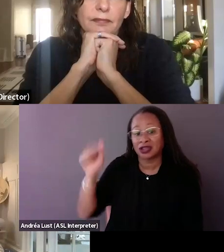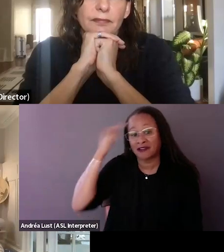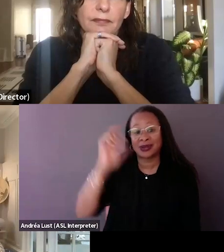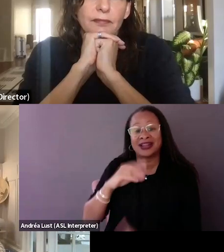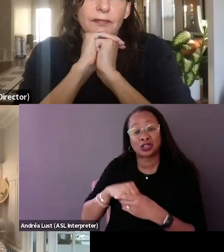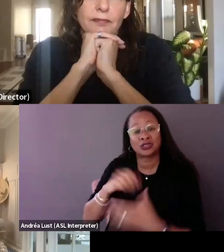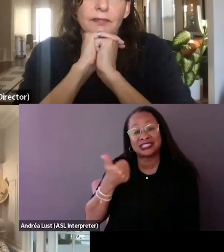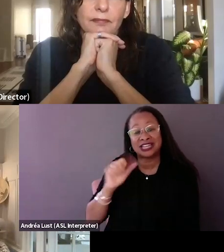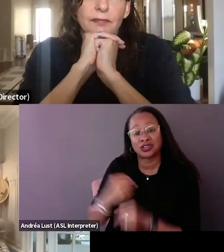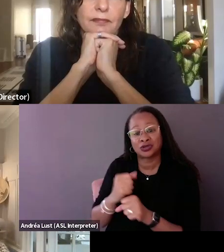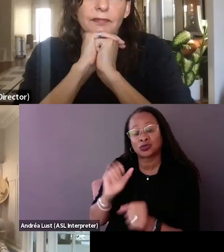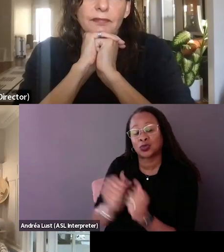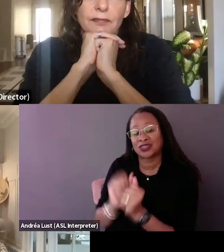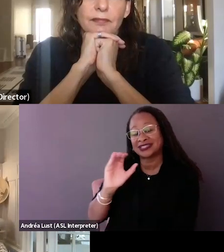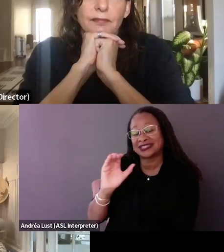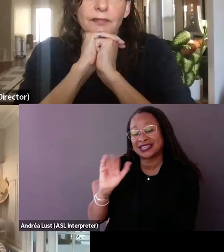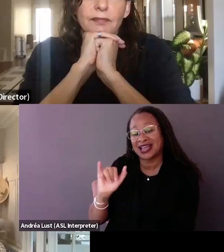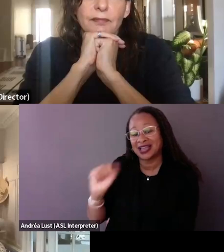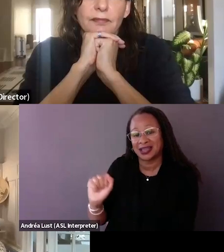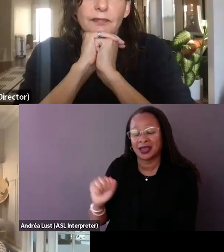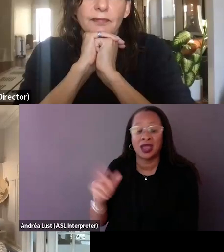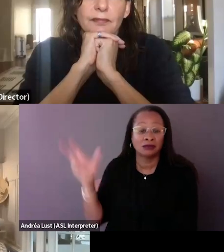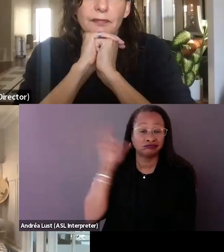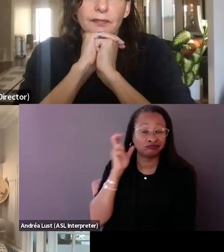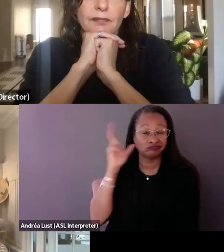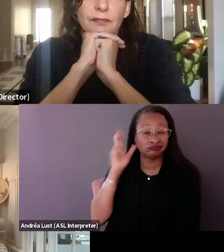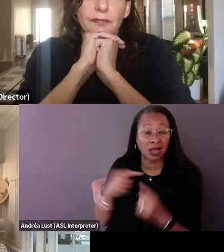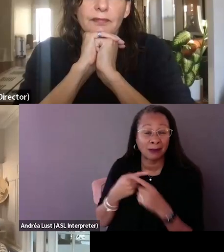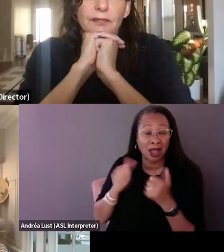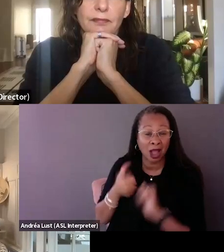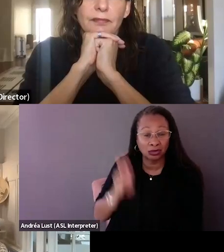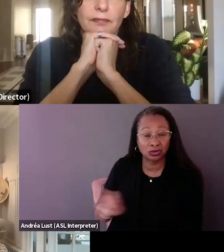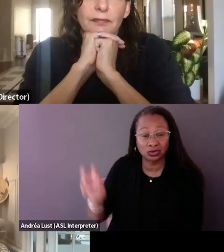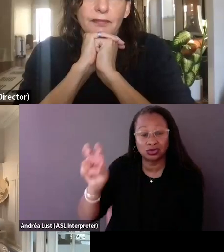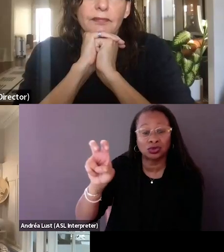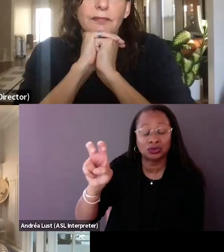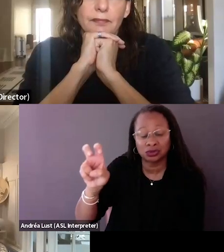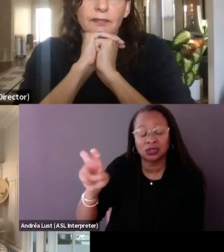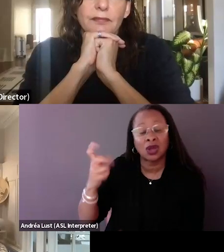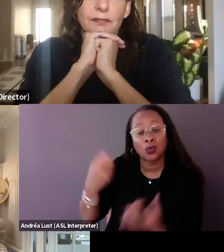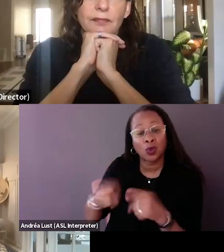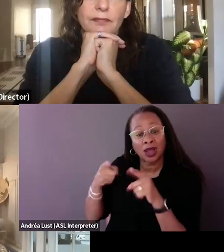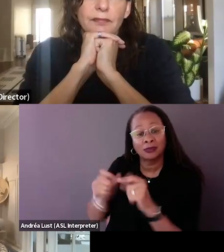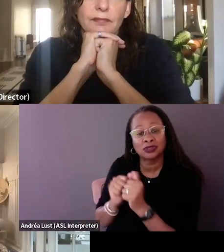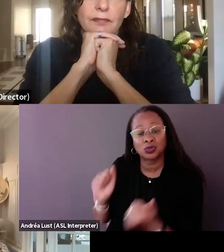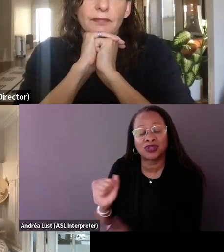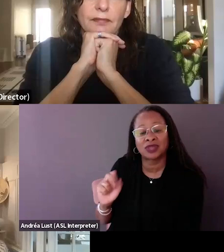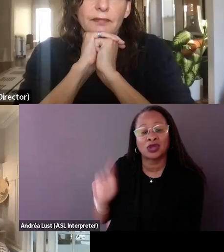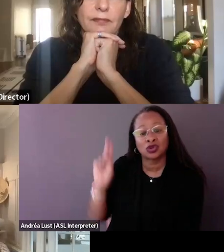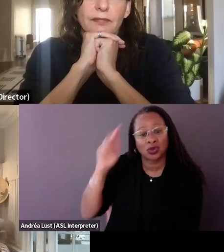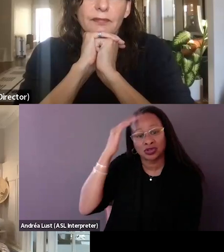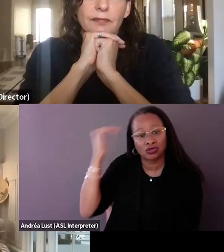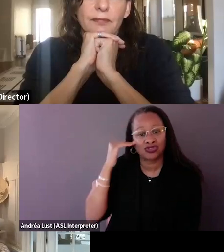And I'll tell you, we've been hearing about how this journey, what happens with the North Korean defectors, because we